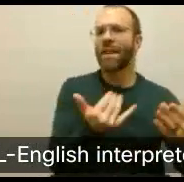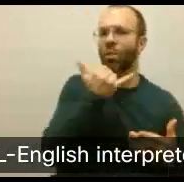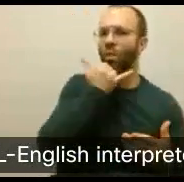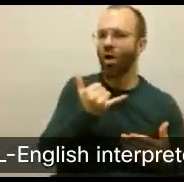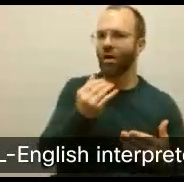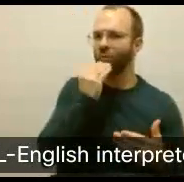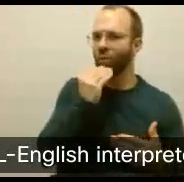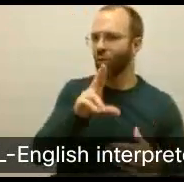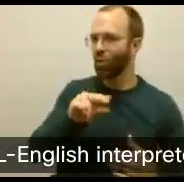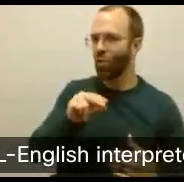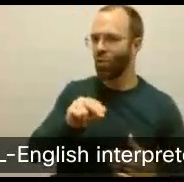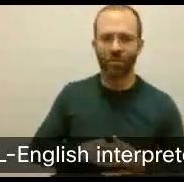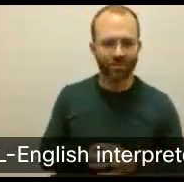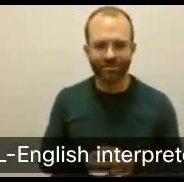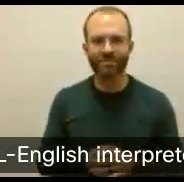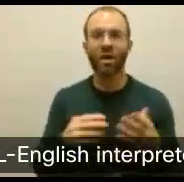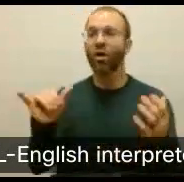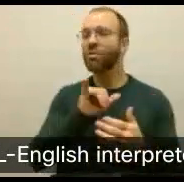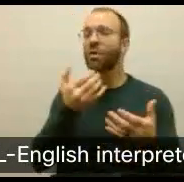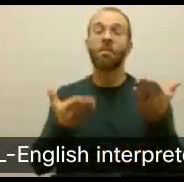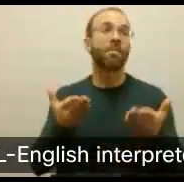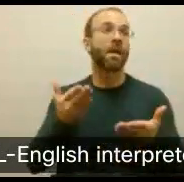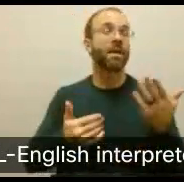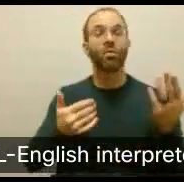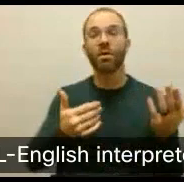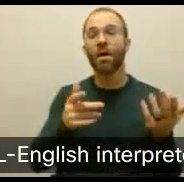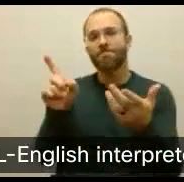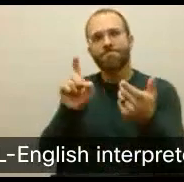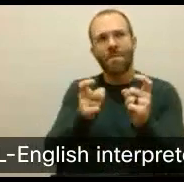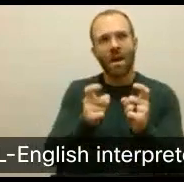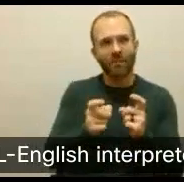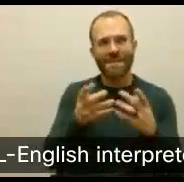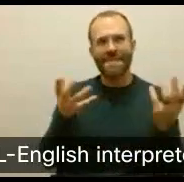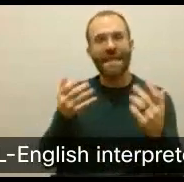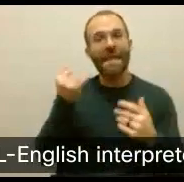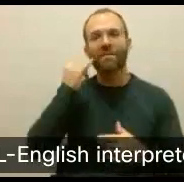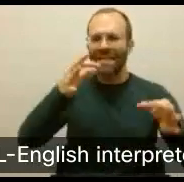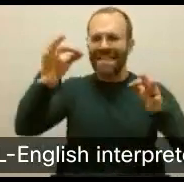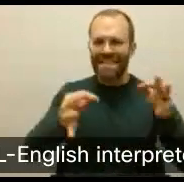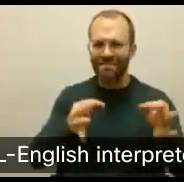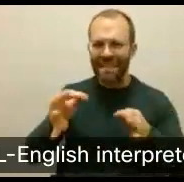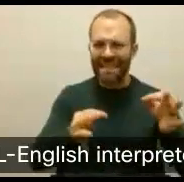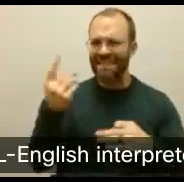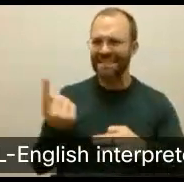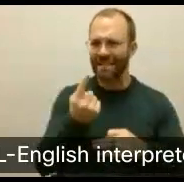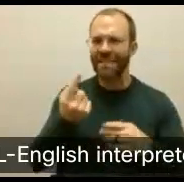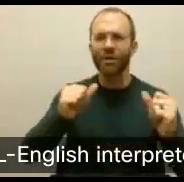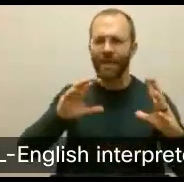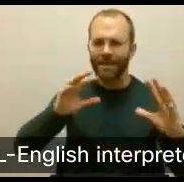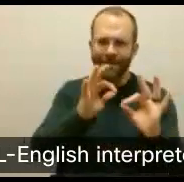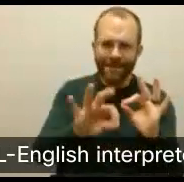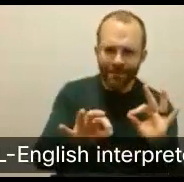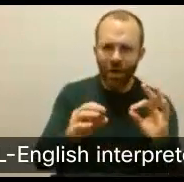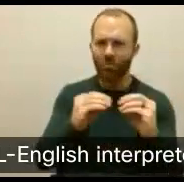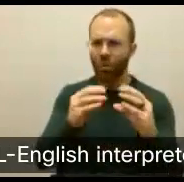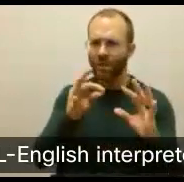what they've told you. We may also paraphrase when you're explaining something to someone and you're trying to simplify it and help them see